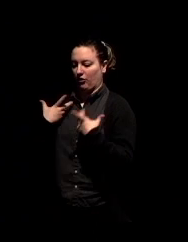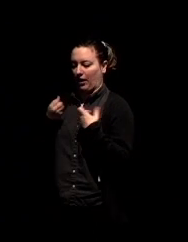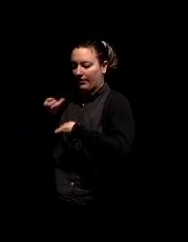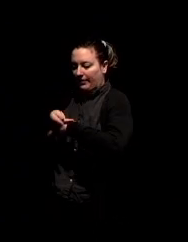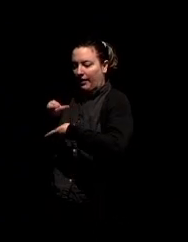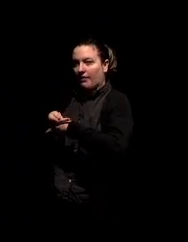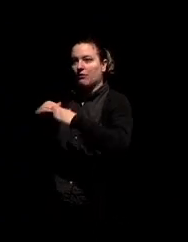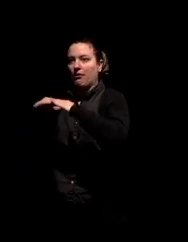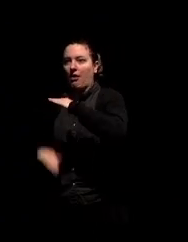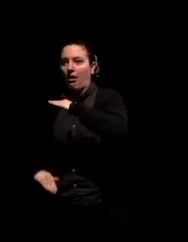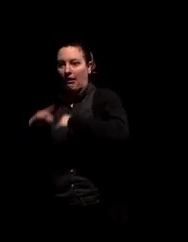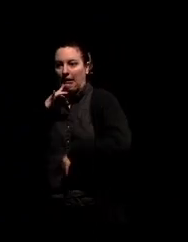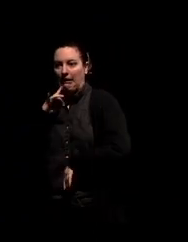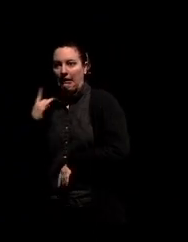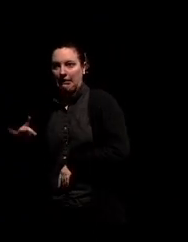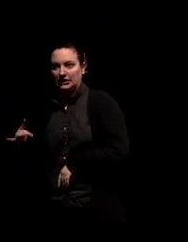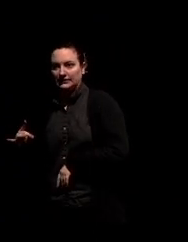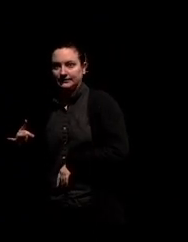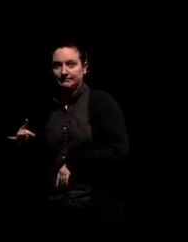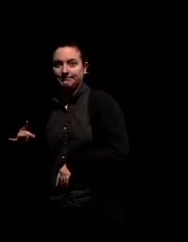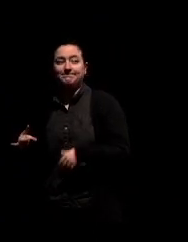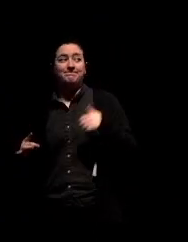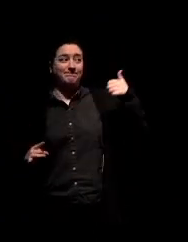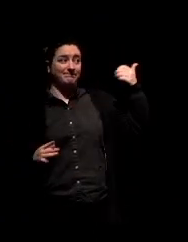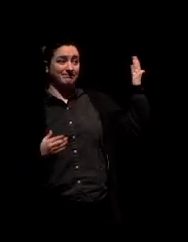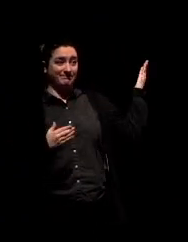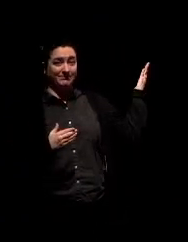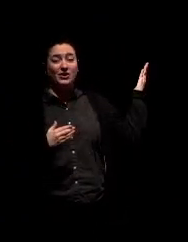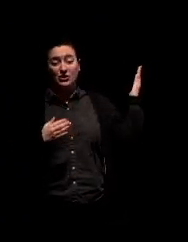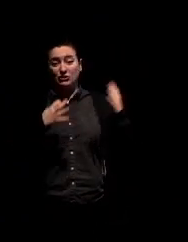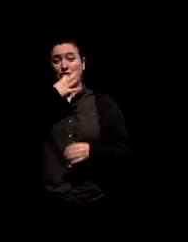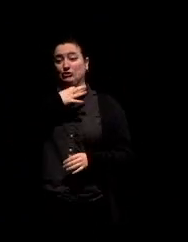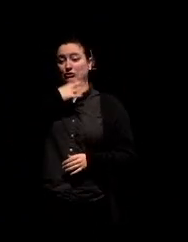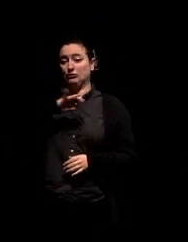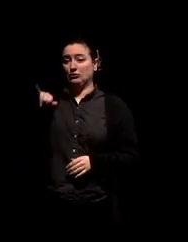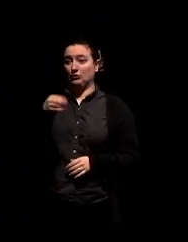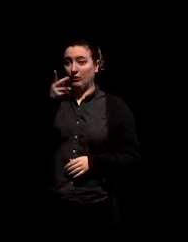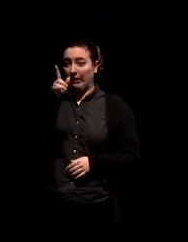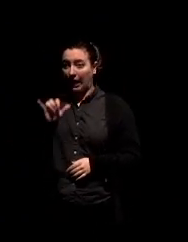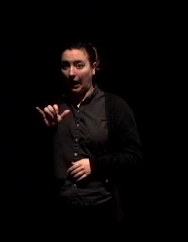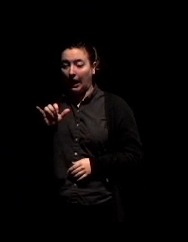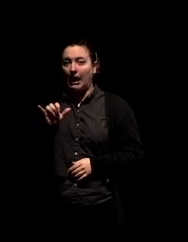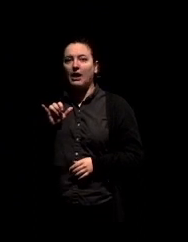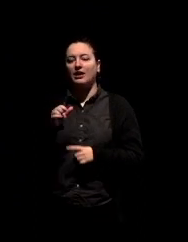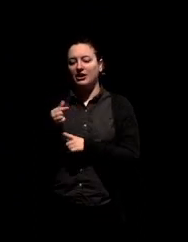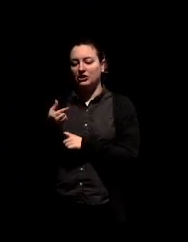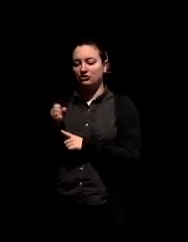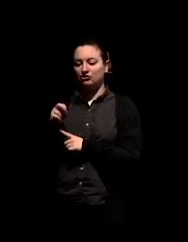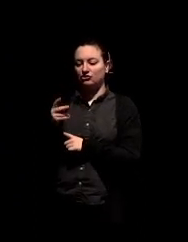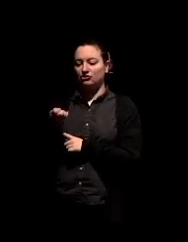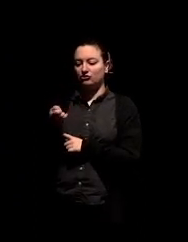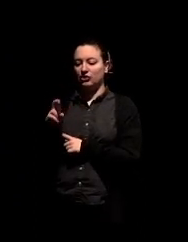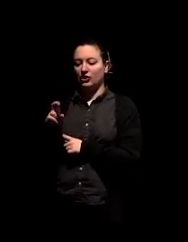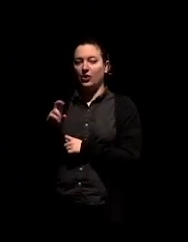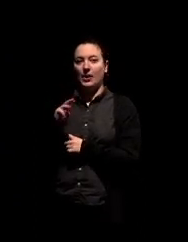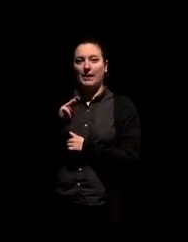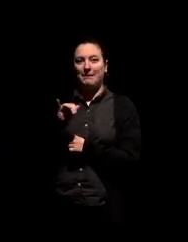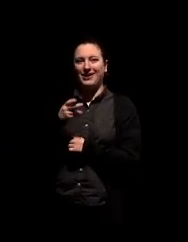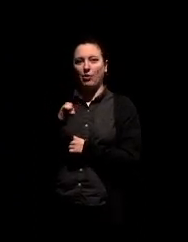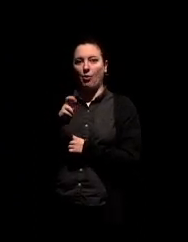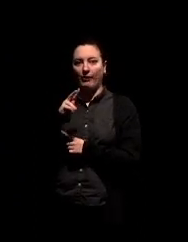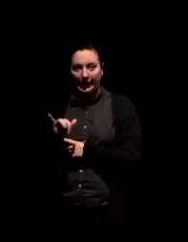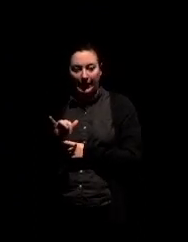Starting in July, gender minority youth, transgender youth, will no longer have access to gender-affirming